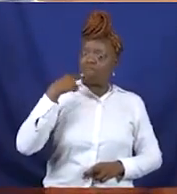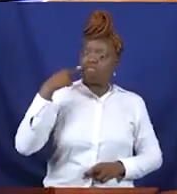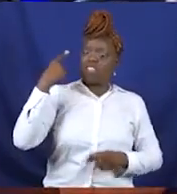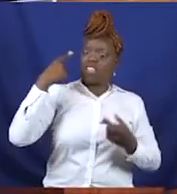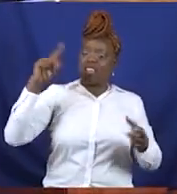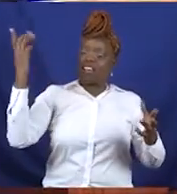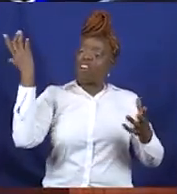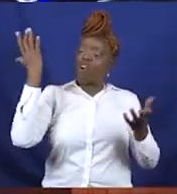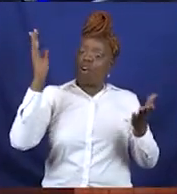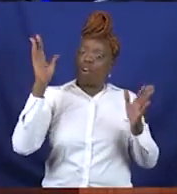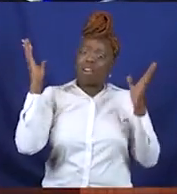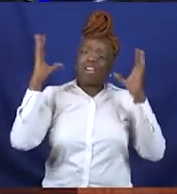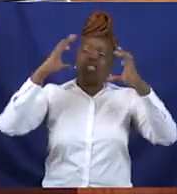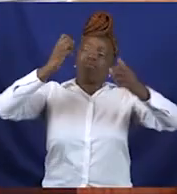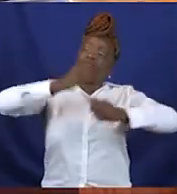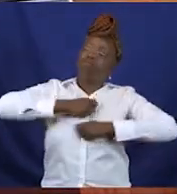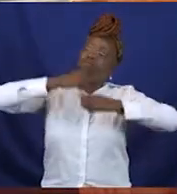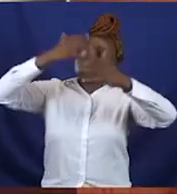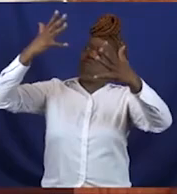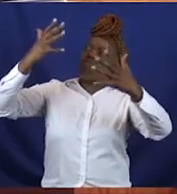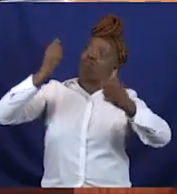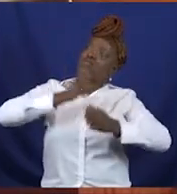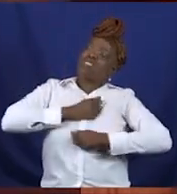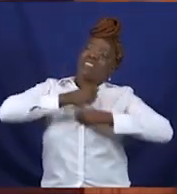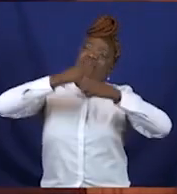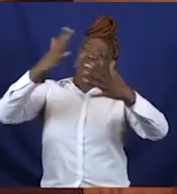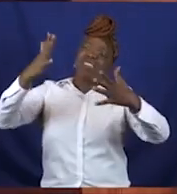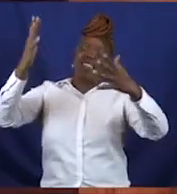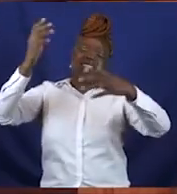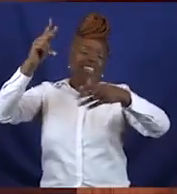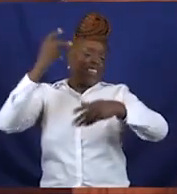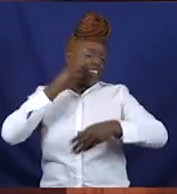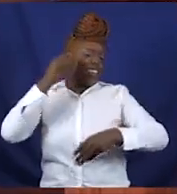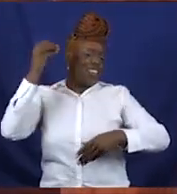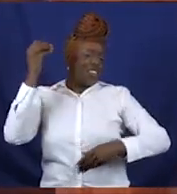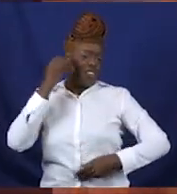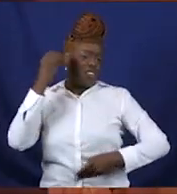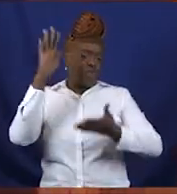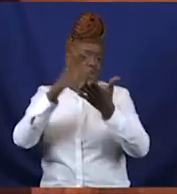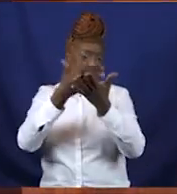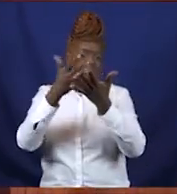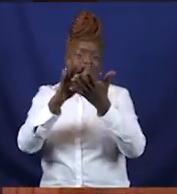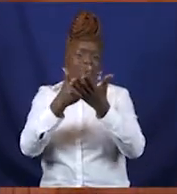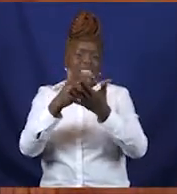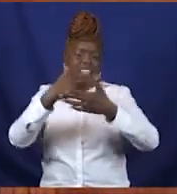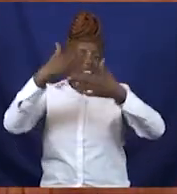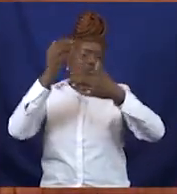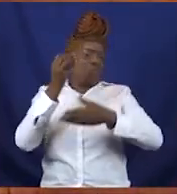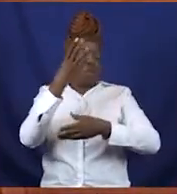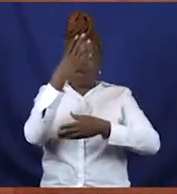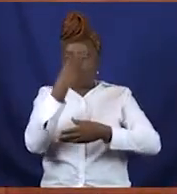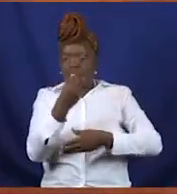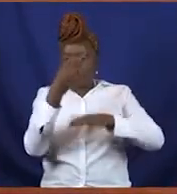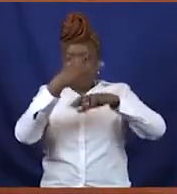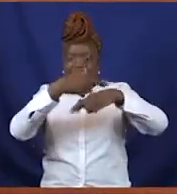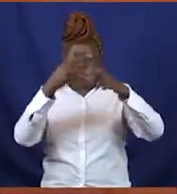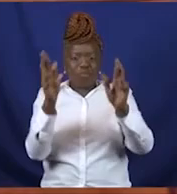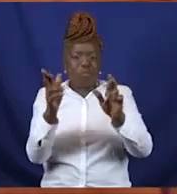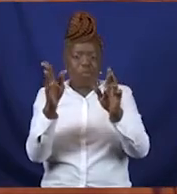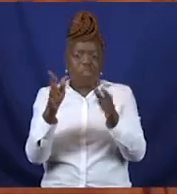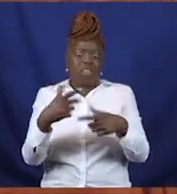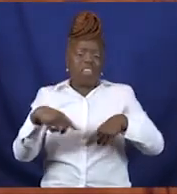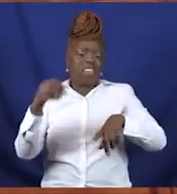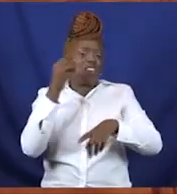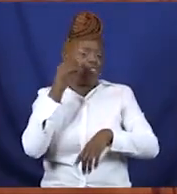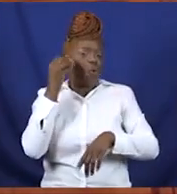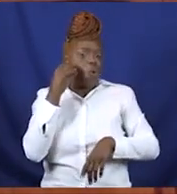say so. Open up your mouth in your kitchen, in your bedroom, in your living